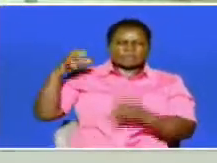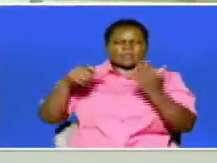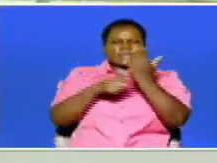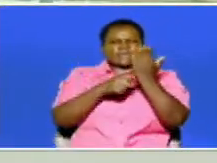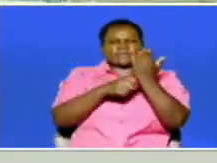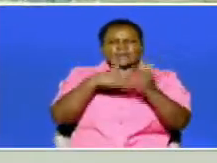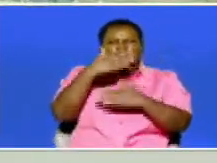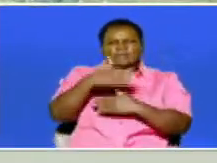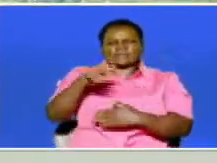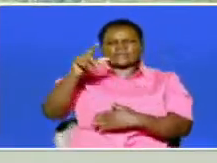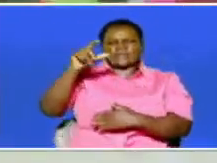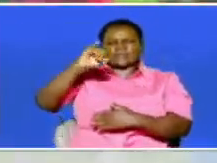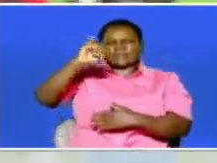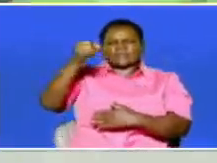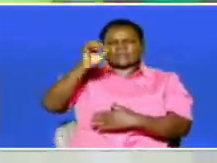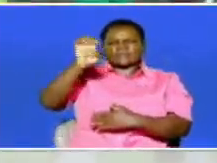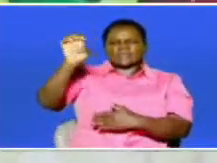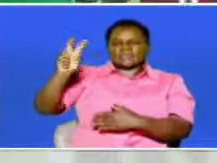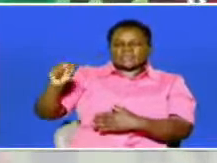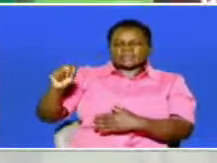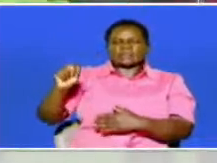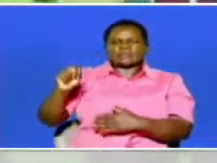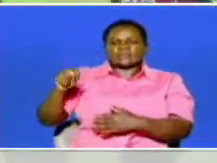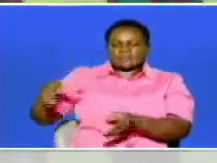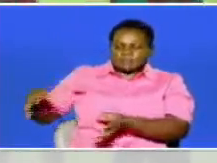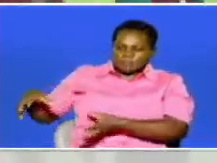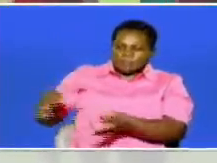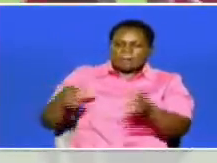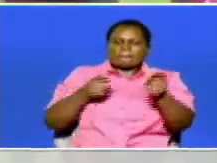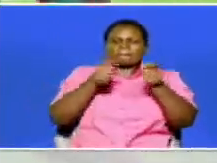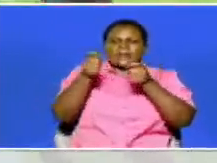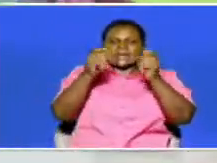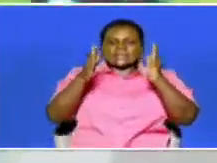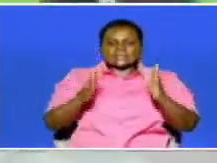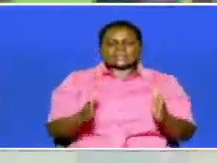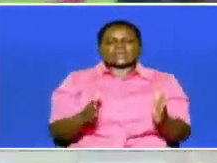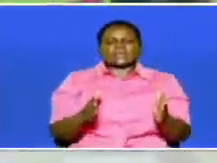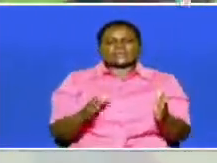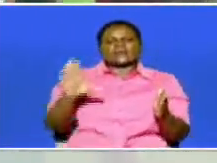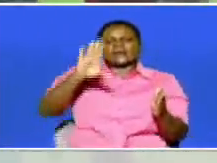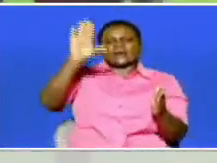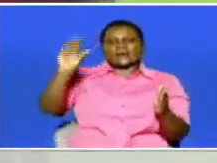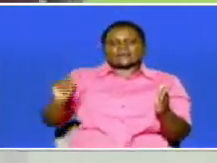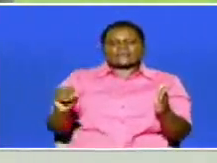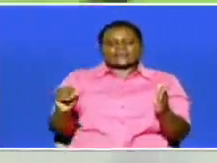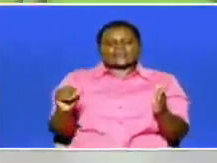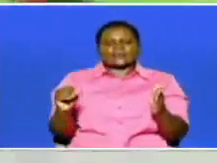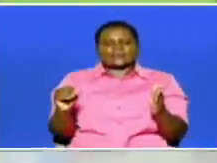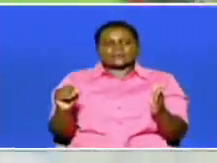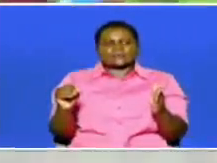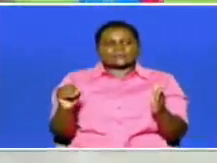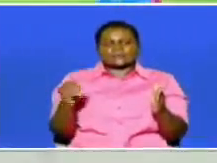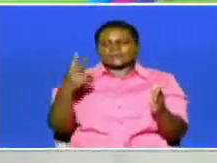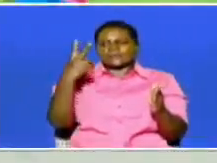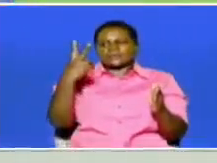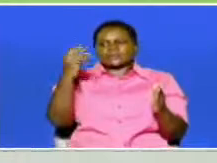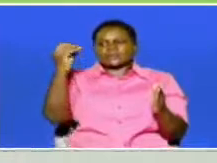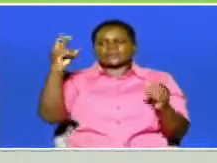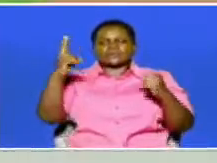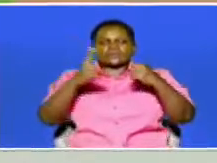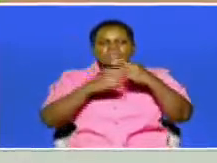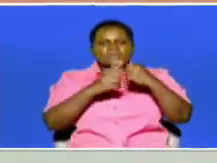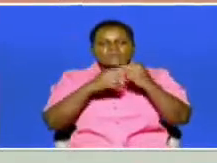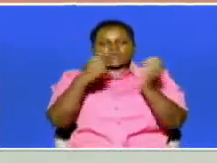after Jean-Luc Barthe, who was the rugby service manager for Rugby Africa. The tournament began back in 2007